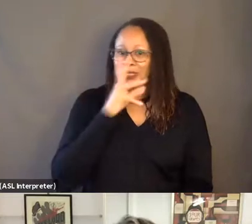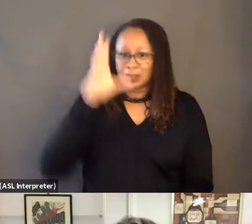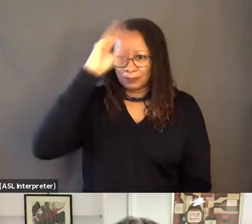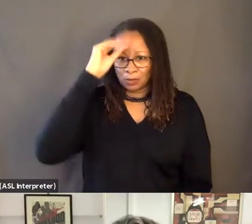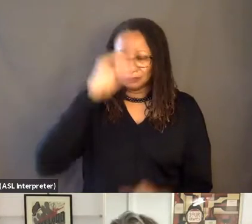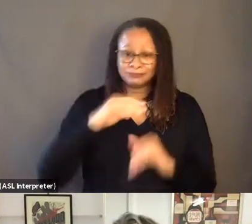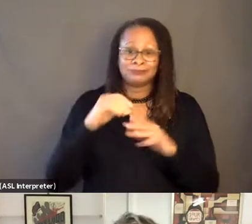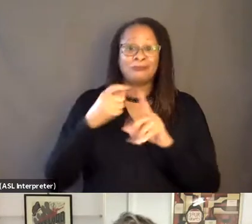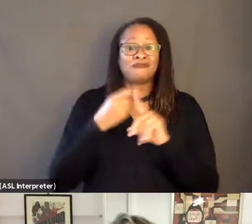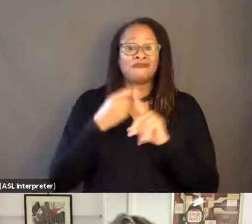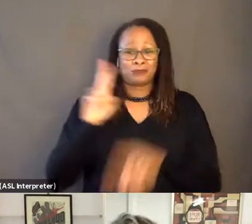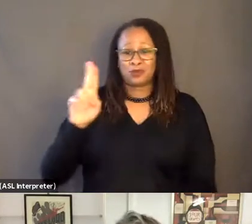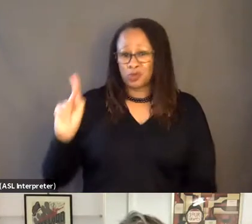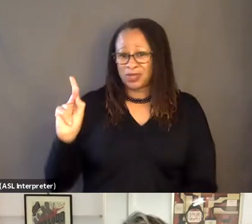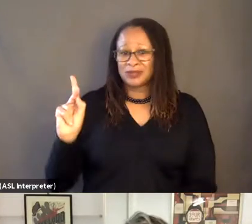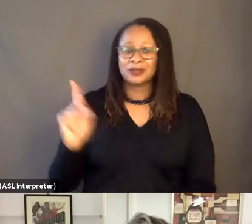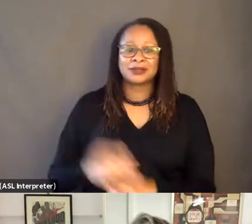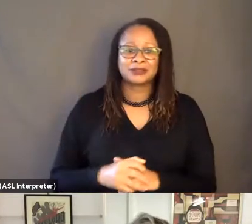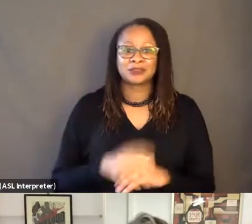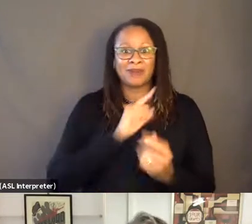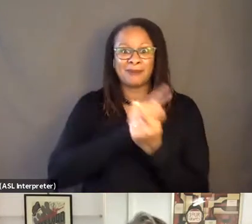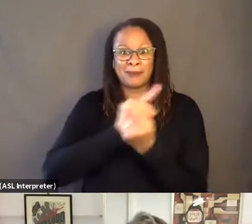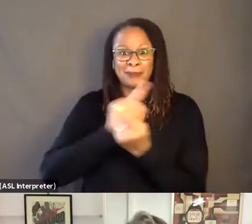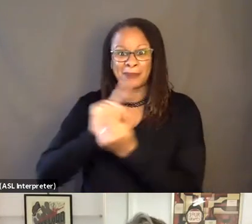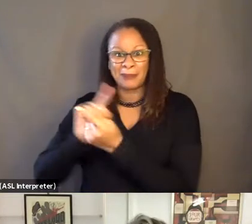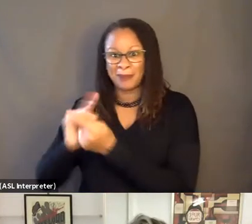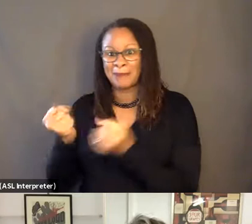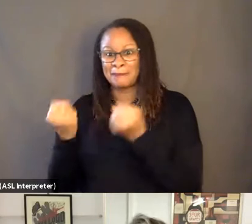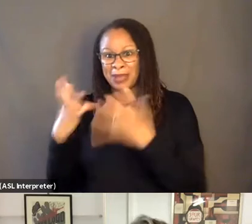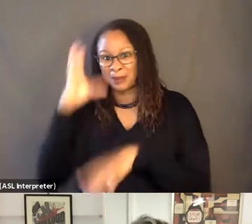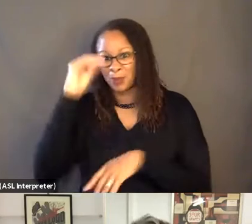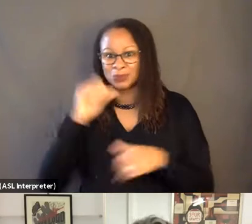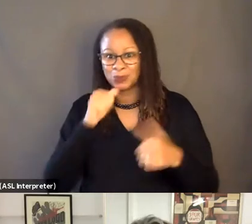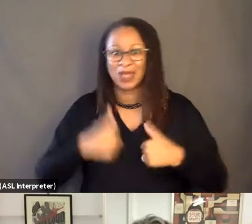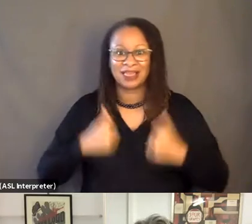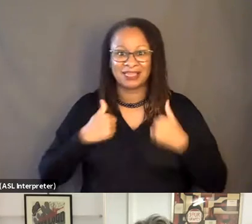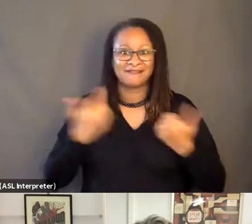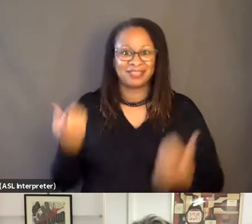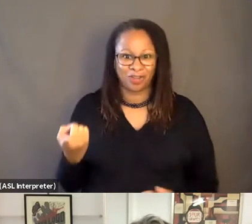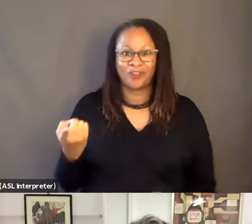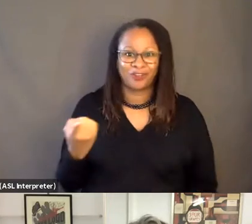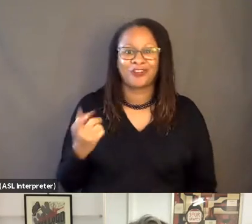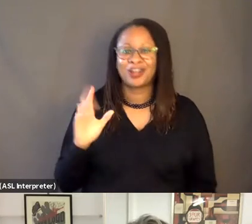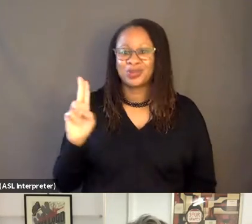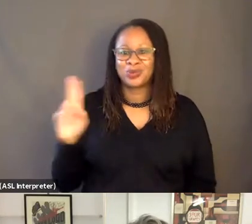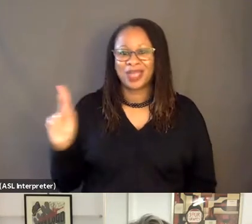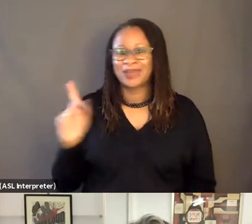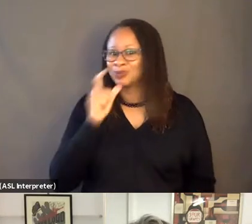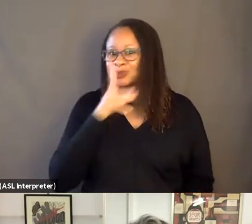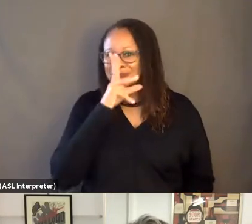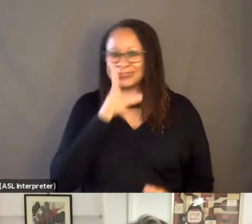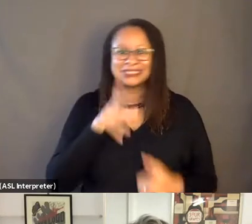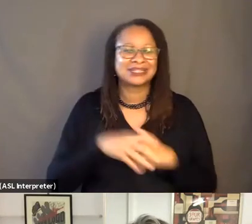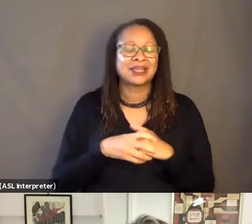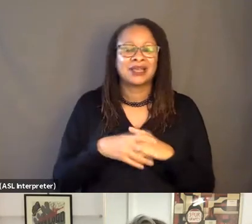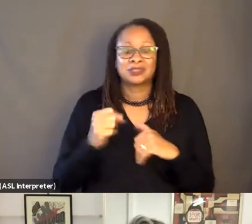non-speaking Japanese boy who lives in the UK. And he's lovely. He's fantastic. And really, I mean, you know, we kind of worked with